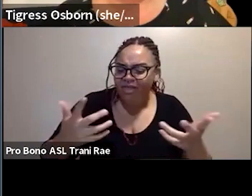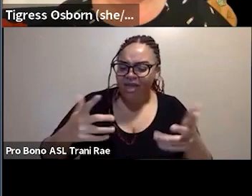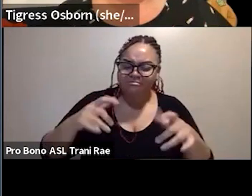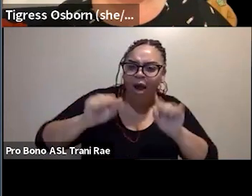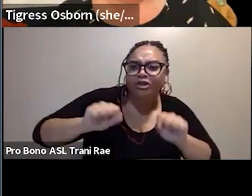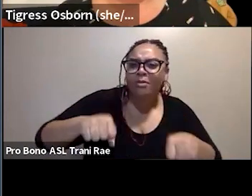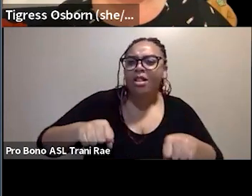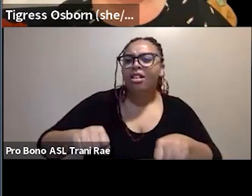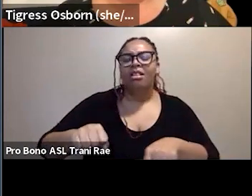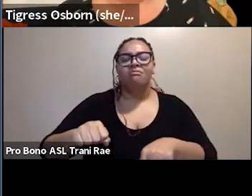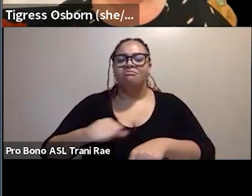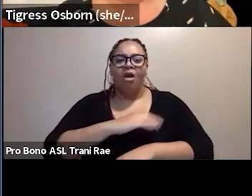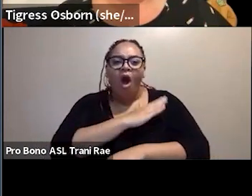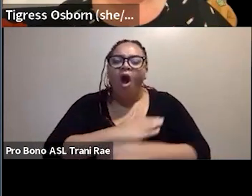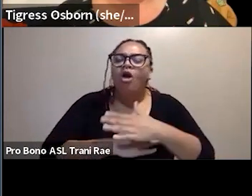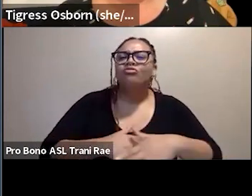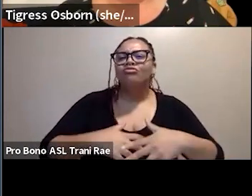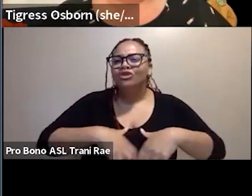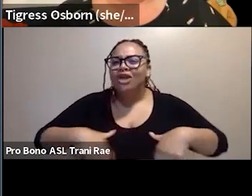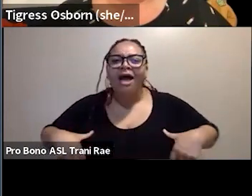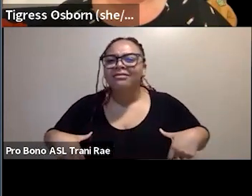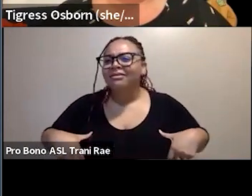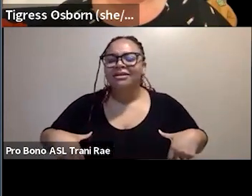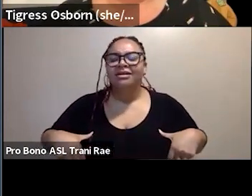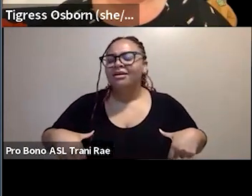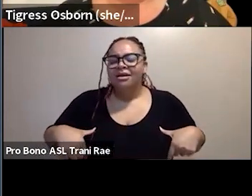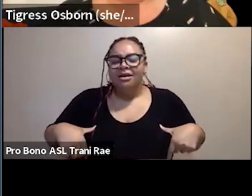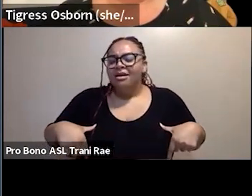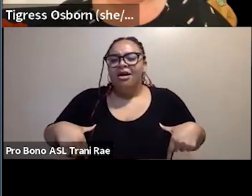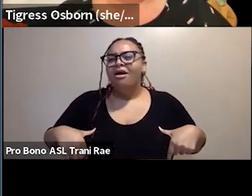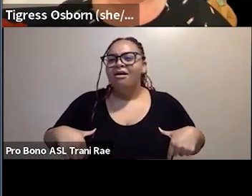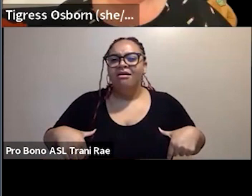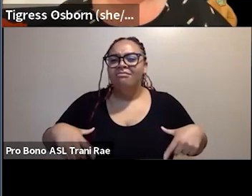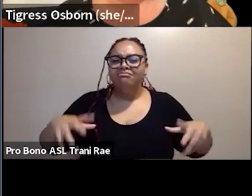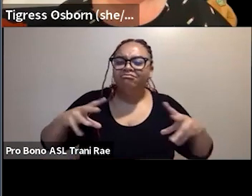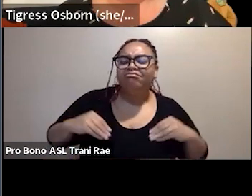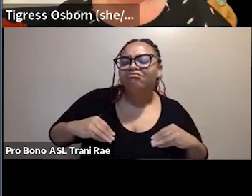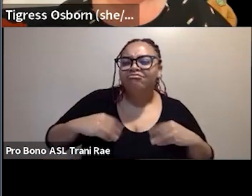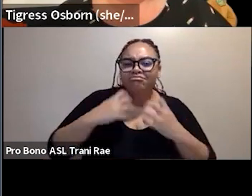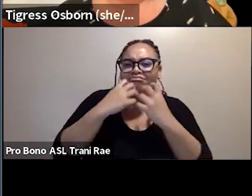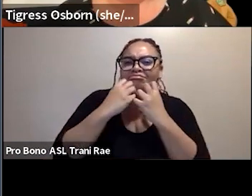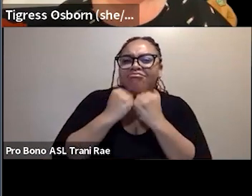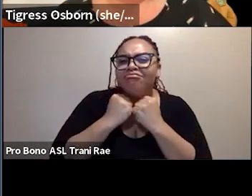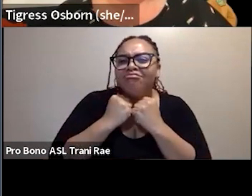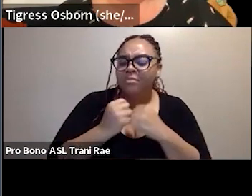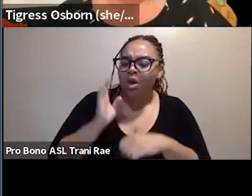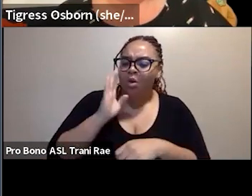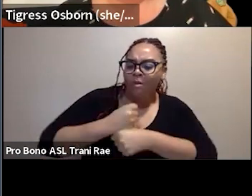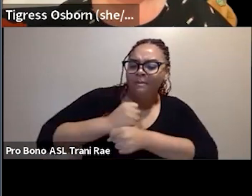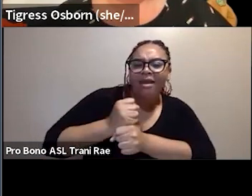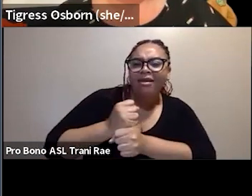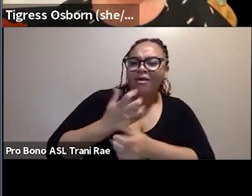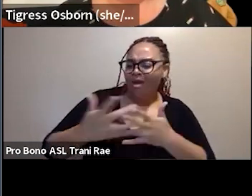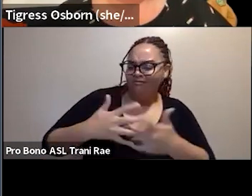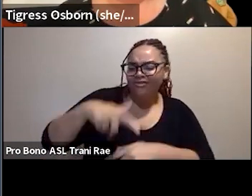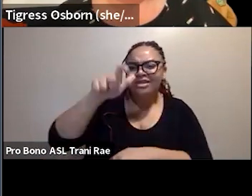and strong succulent chest pointing to where the next fire will take wood and make of it a tower.